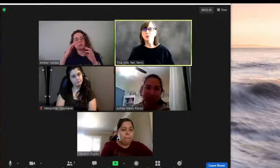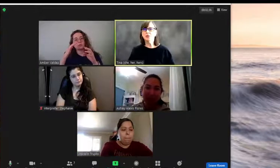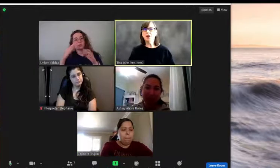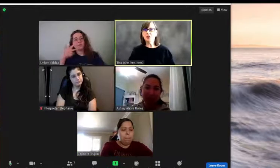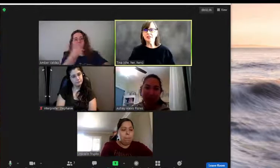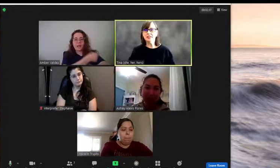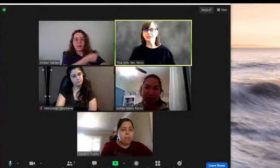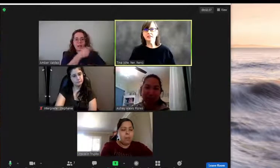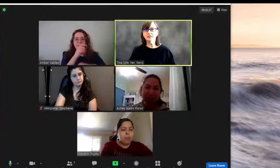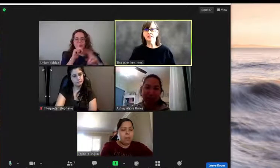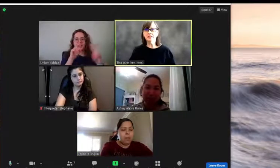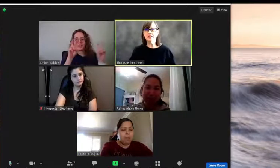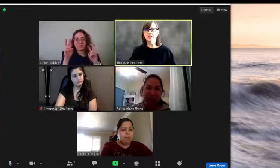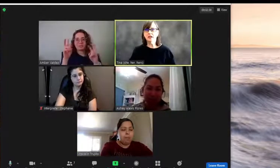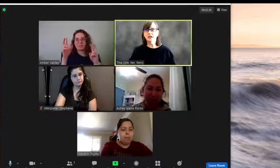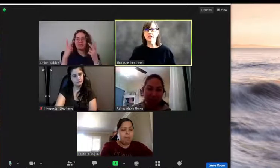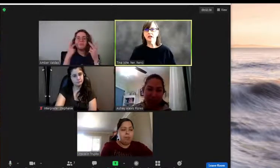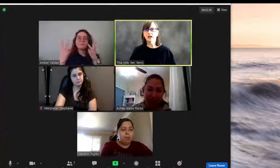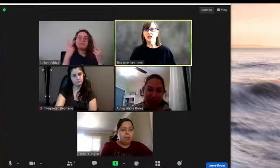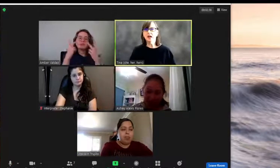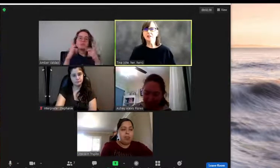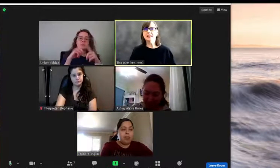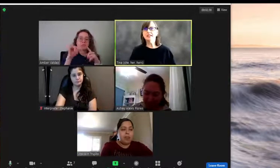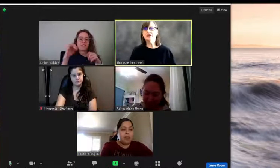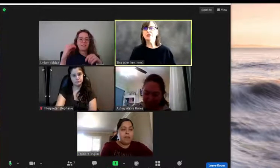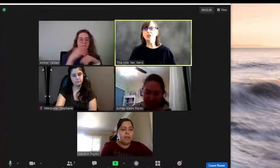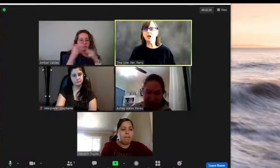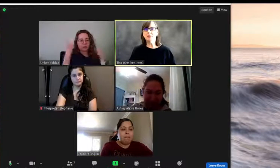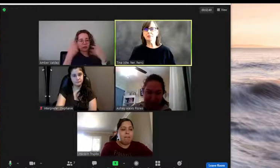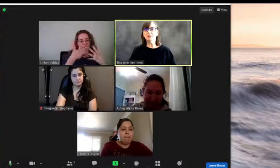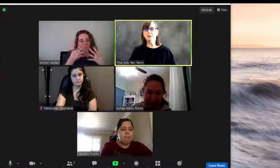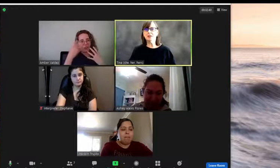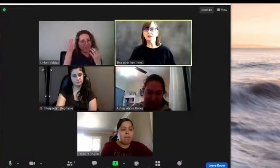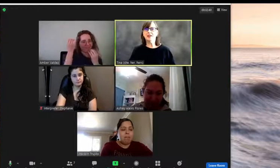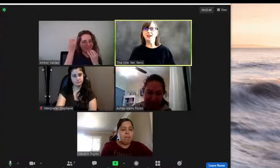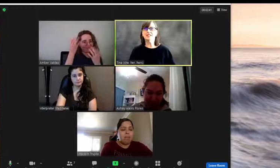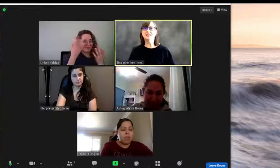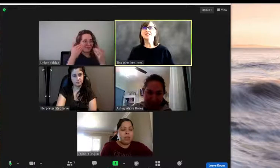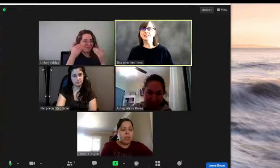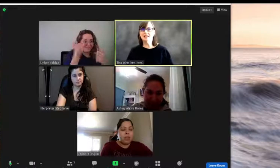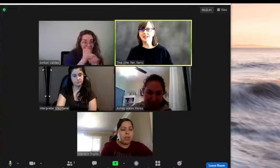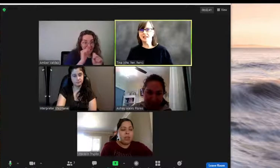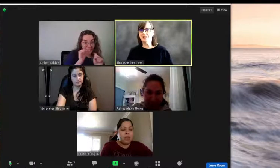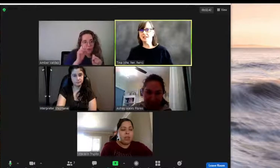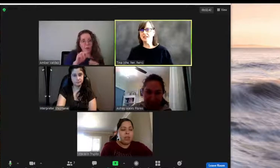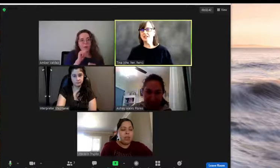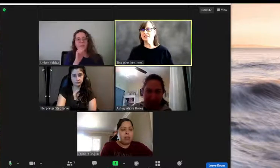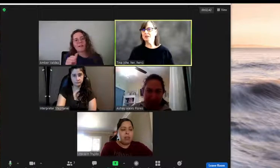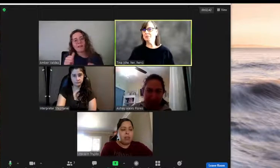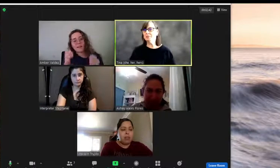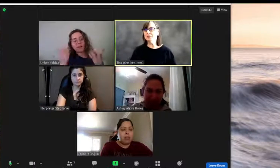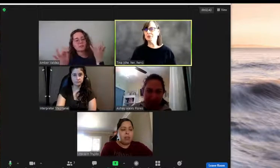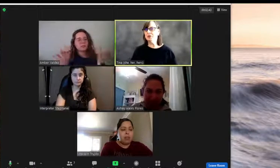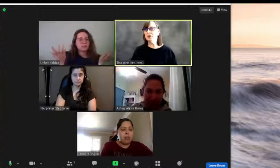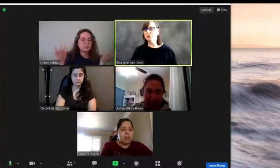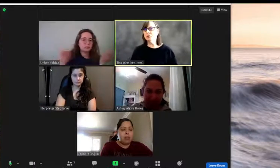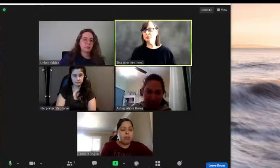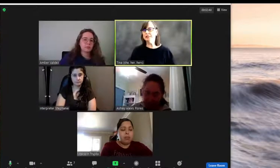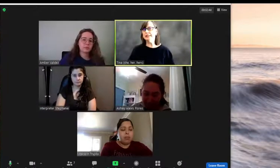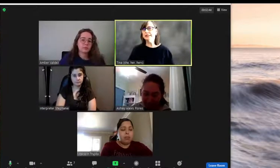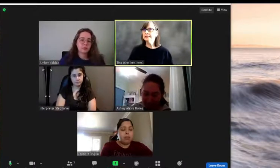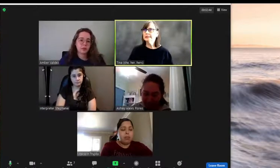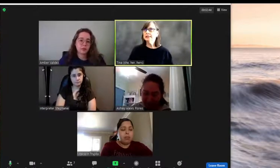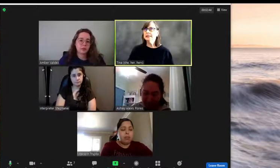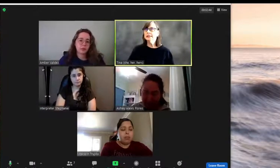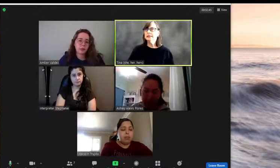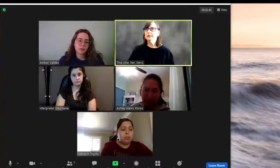So with COVID, that's another topic, maybe the vaccines. I think a lot of people are